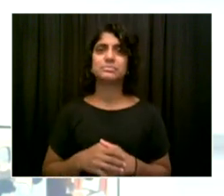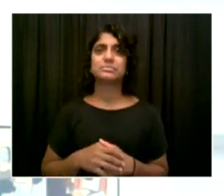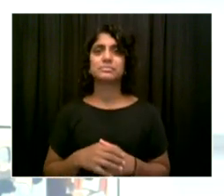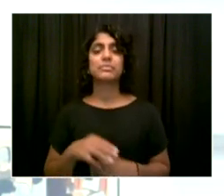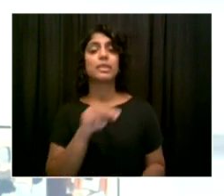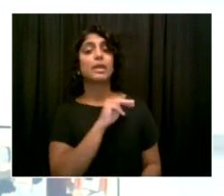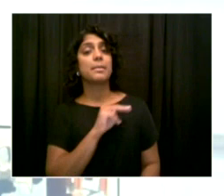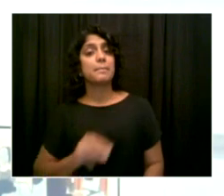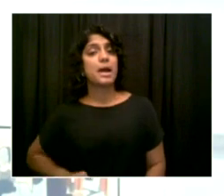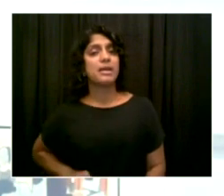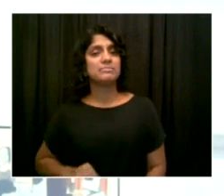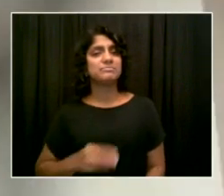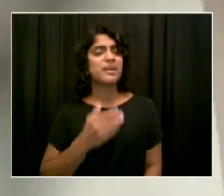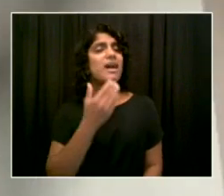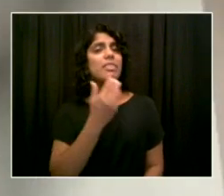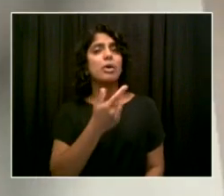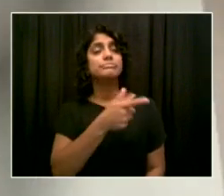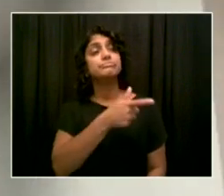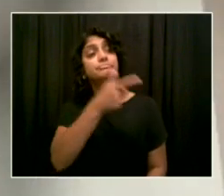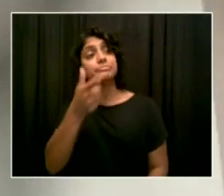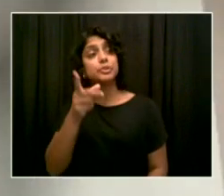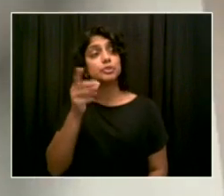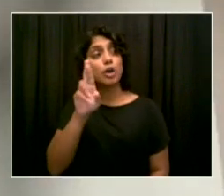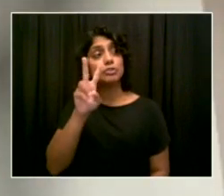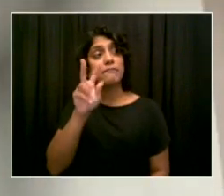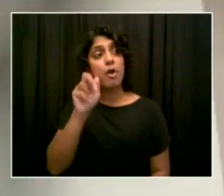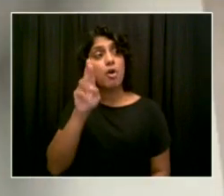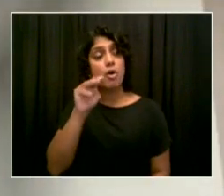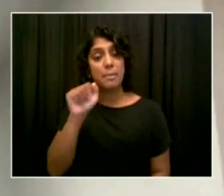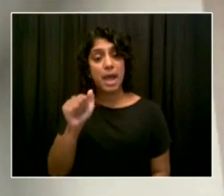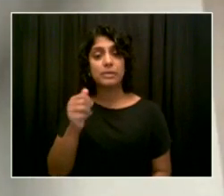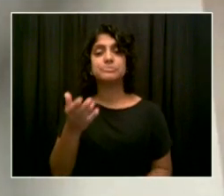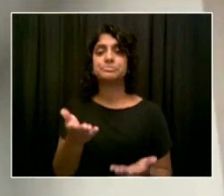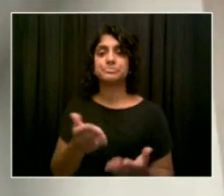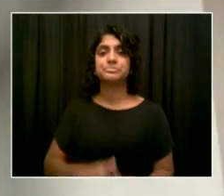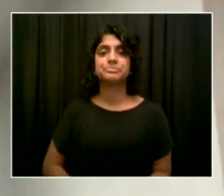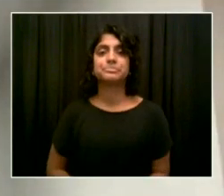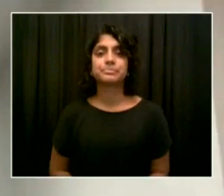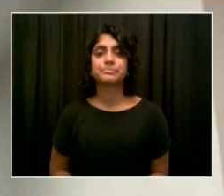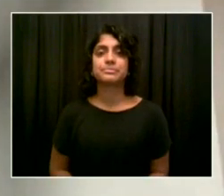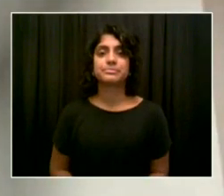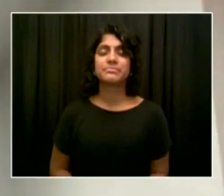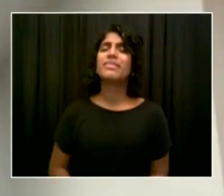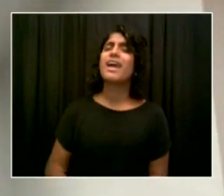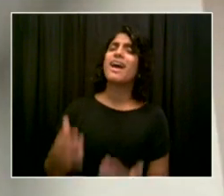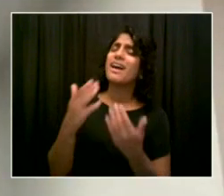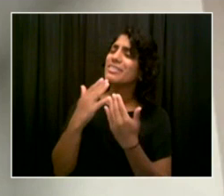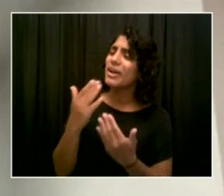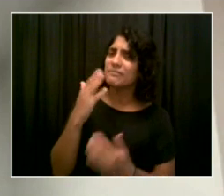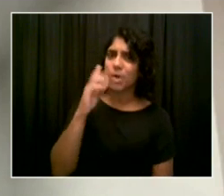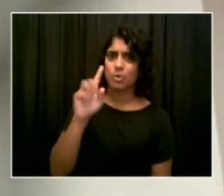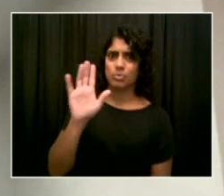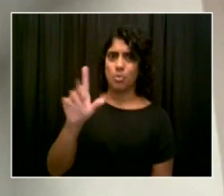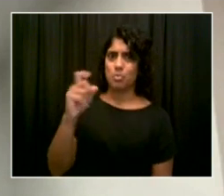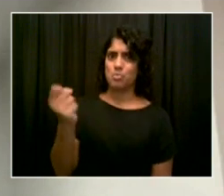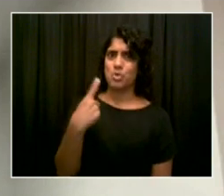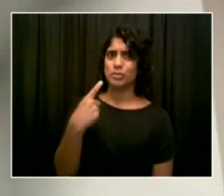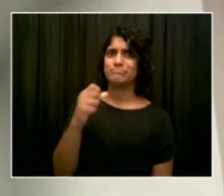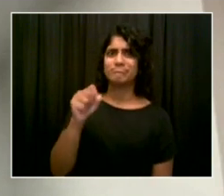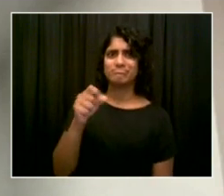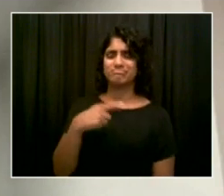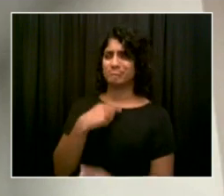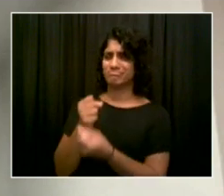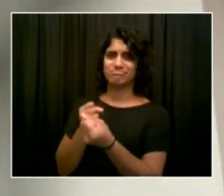Yes, thank you very much, Andrew, for the question. And to really reemphasize what the mayor has said and Commissioner Chakchi has said,